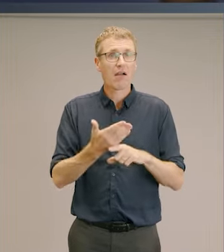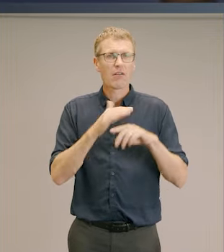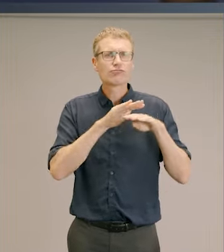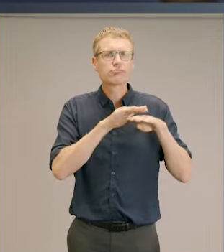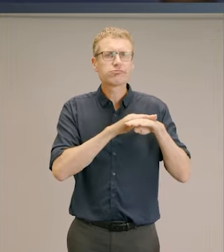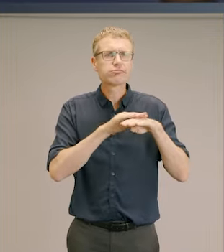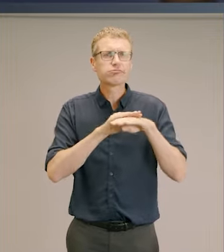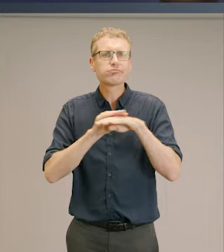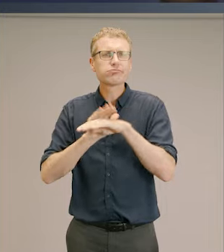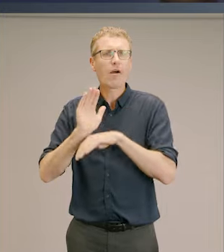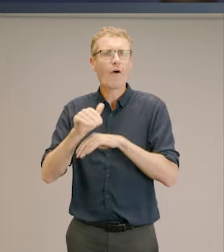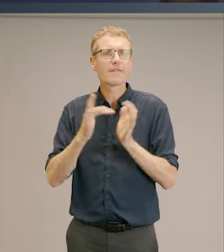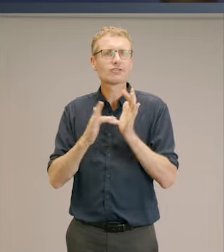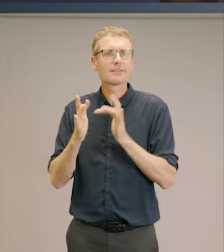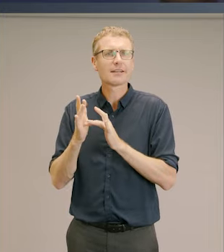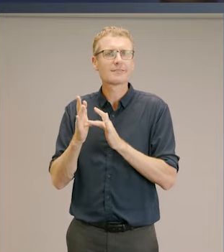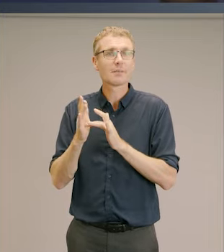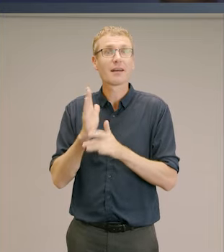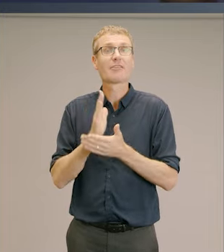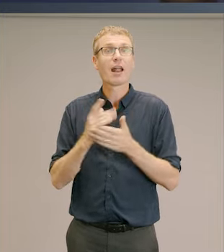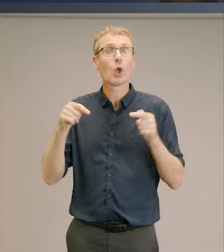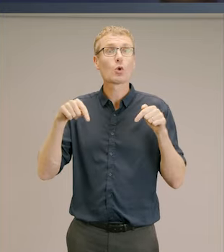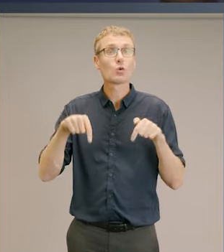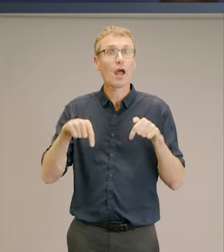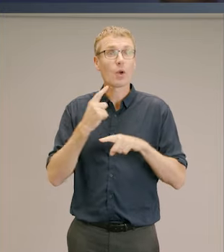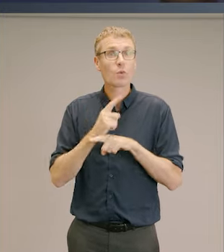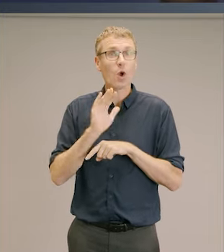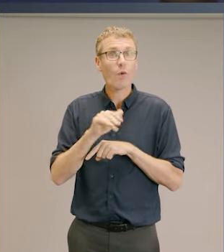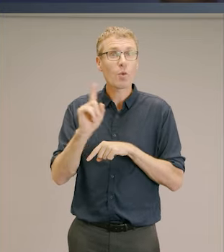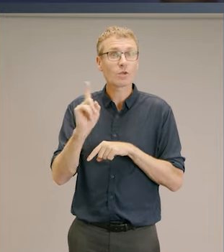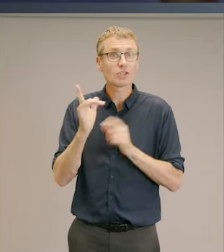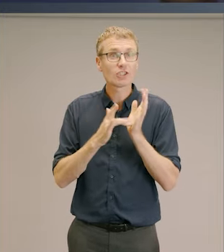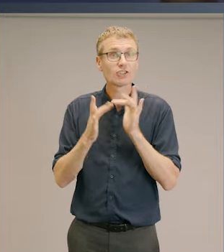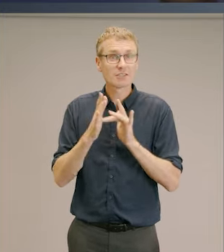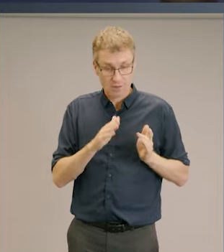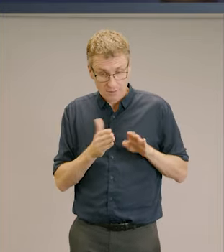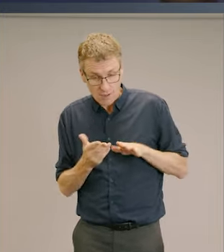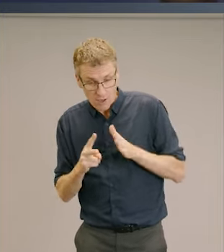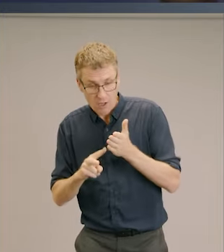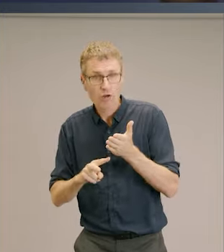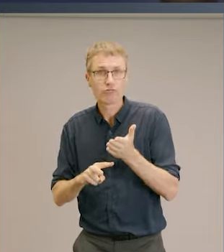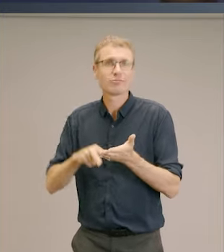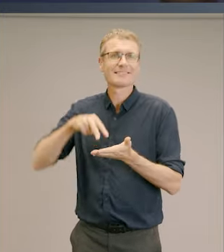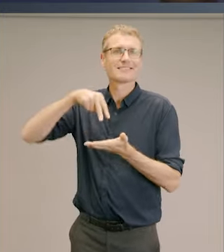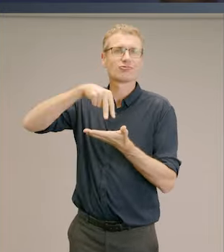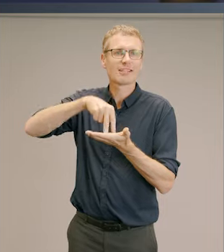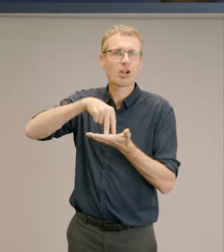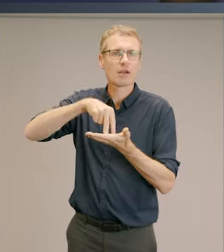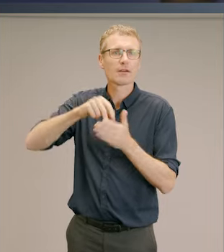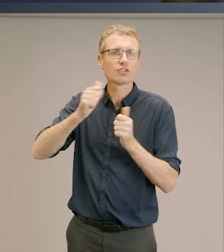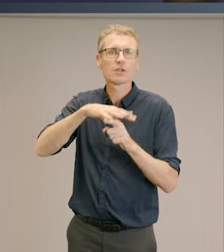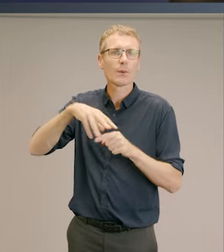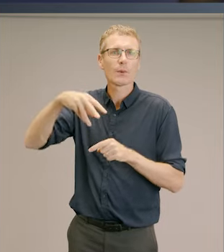literally skimmed the surface. But today, the last Sunday on this series, we're going to talk about Jesus' resurrection and